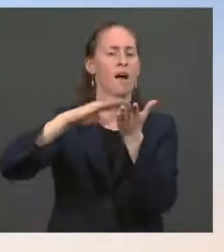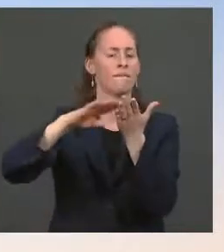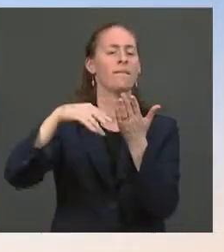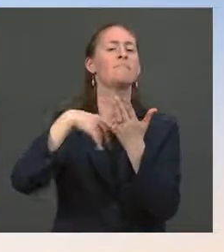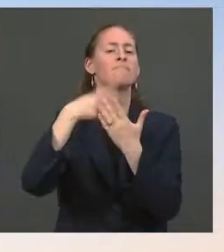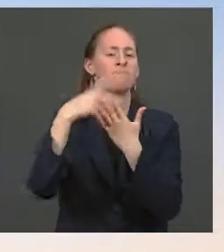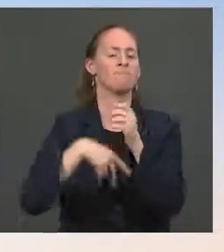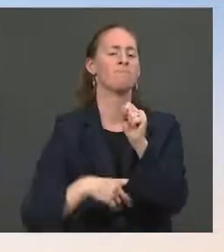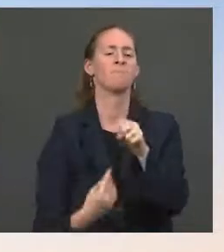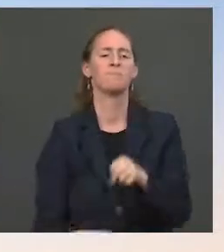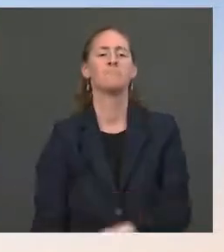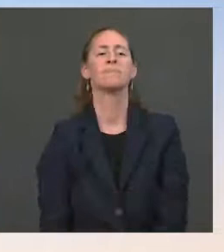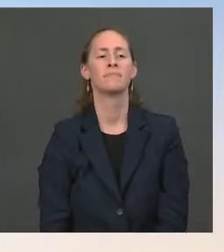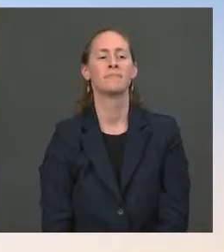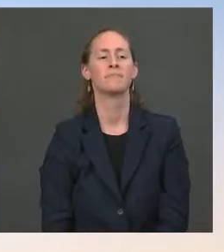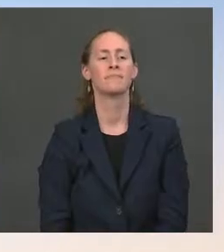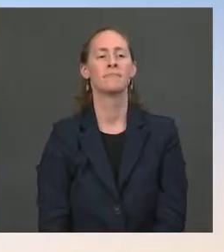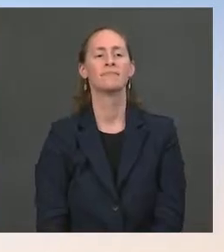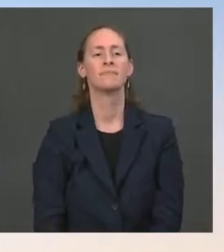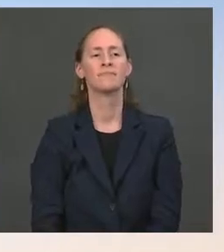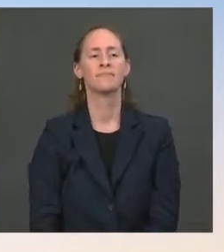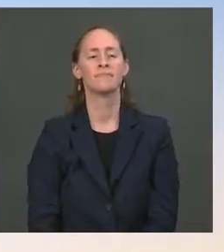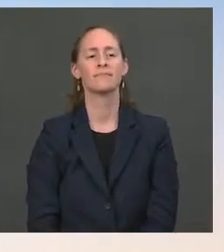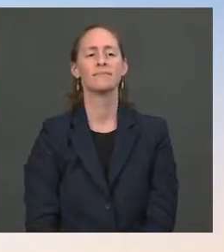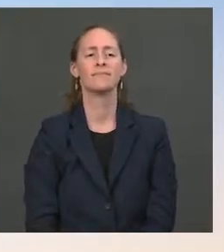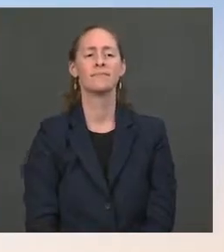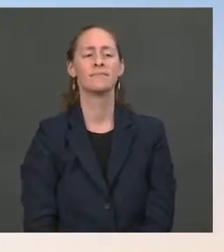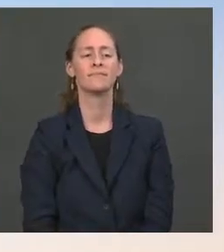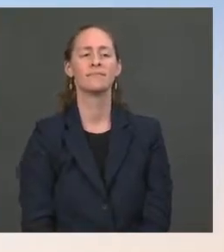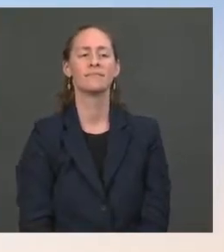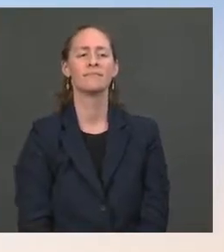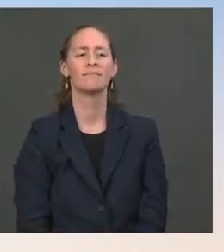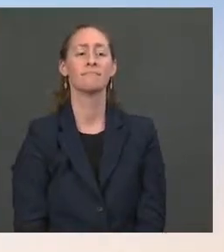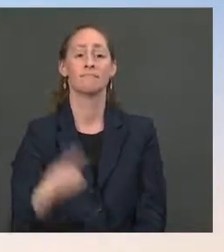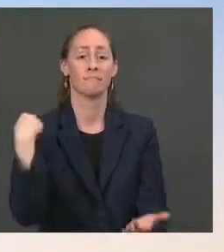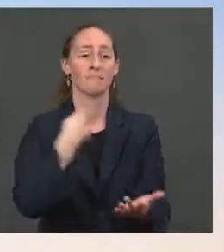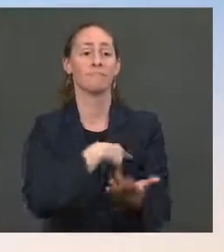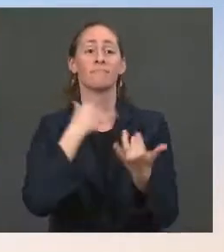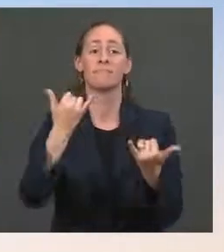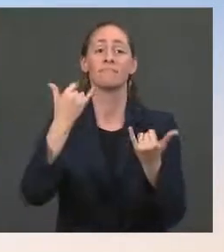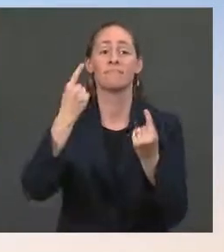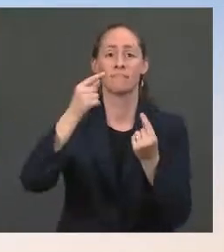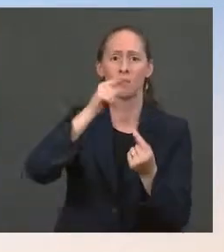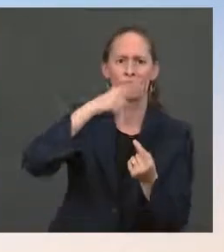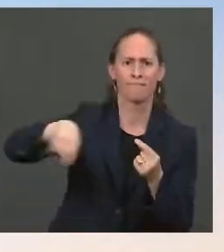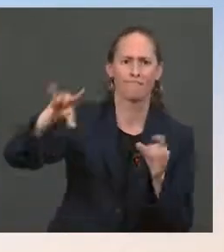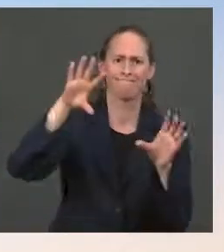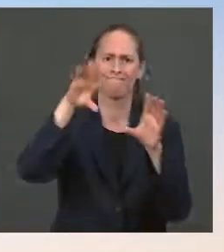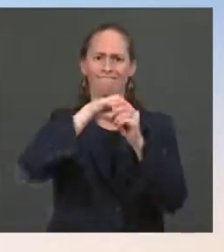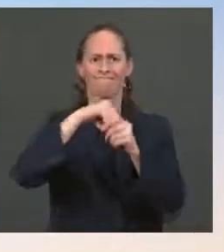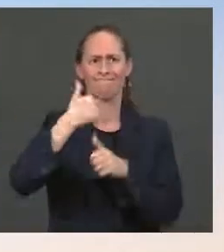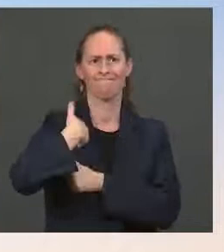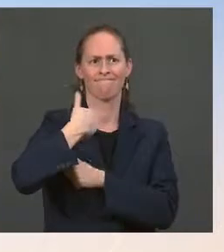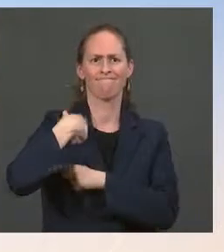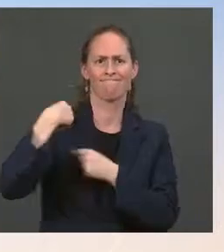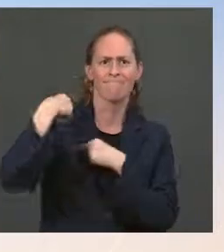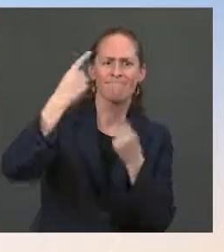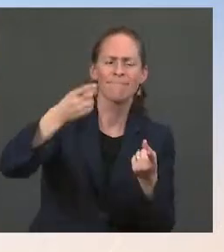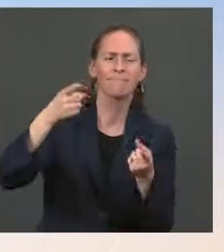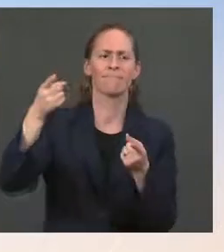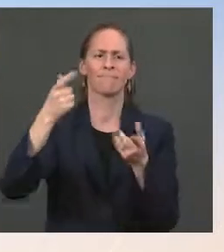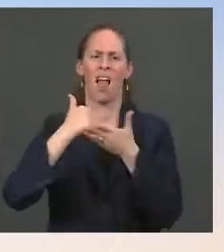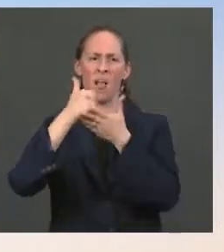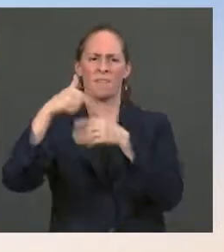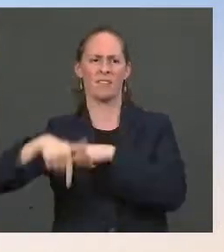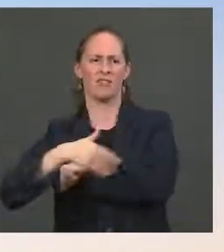professionals who serve their communities and do hard work that is essential to our country's success. And fixing this program has been a priority for this administration